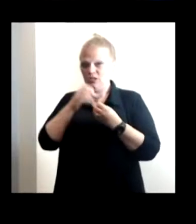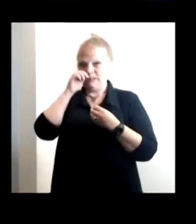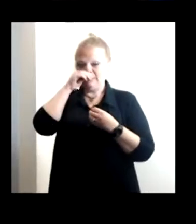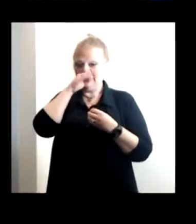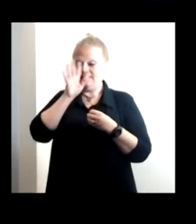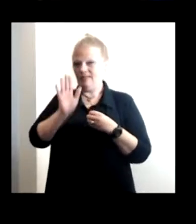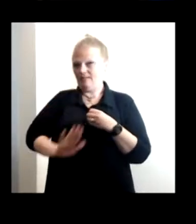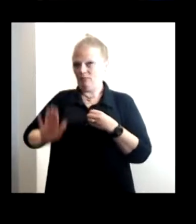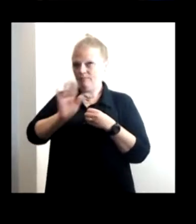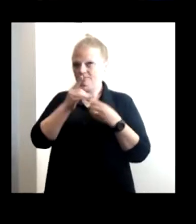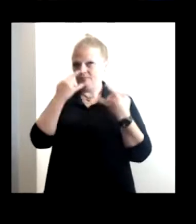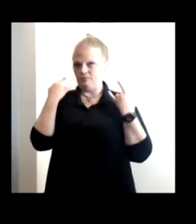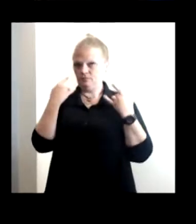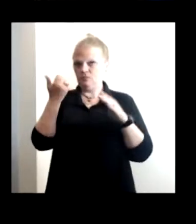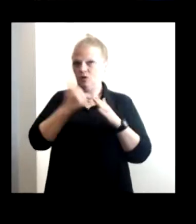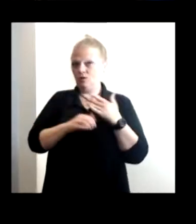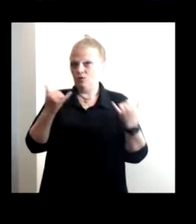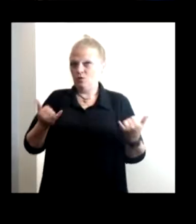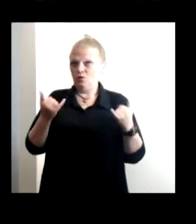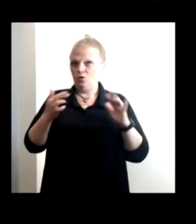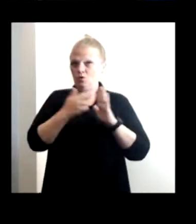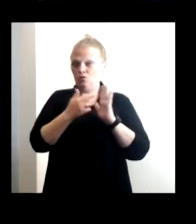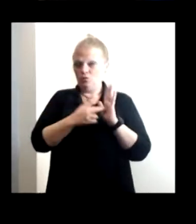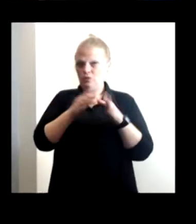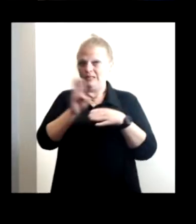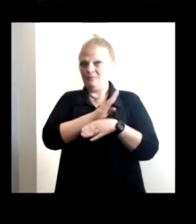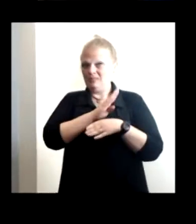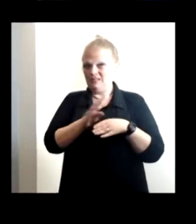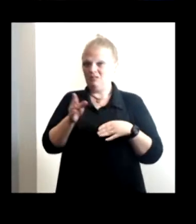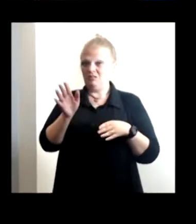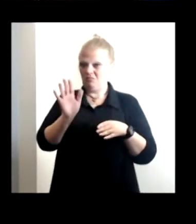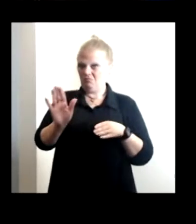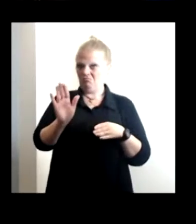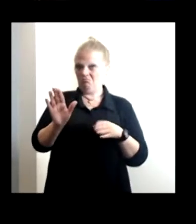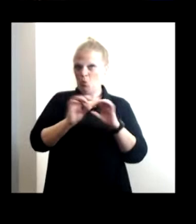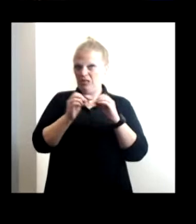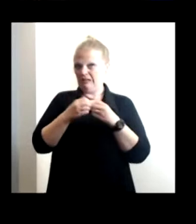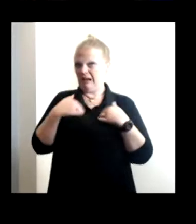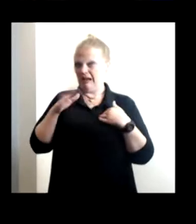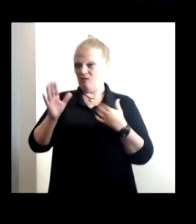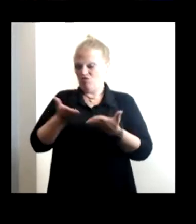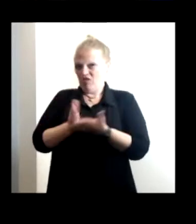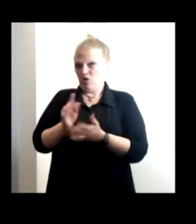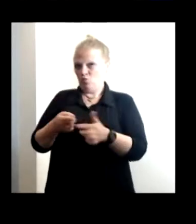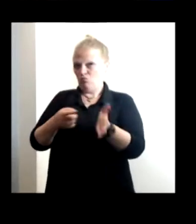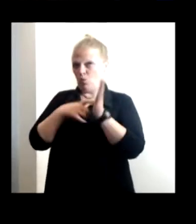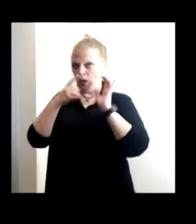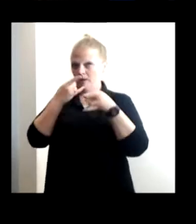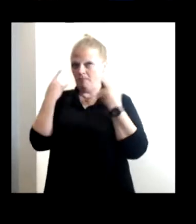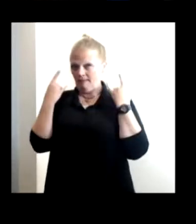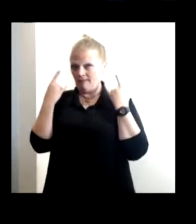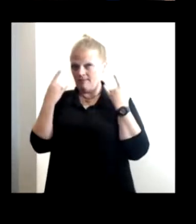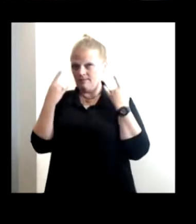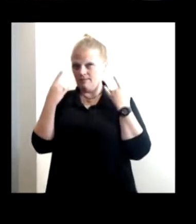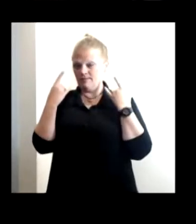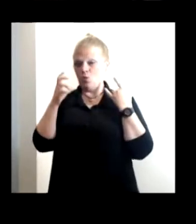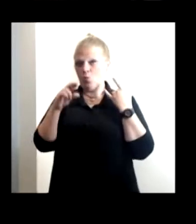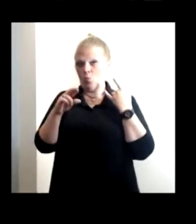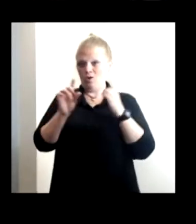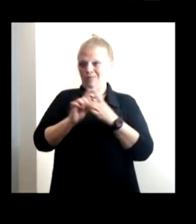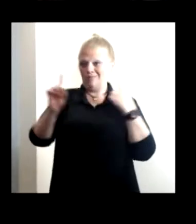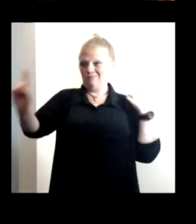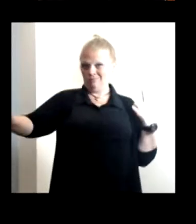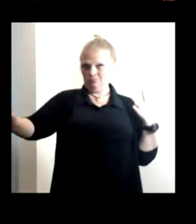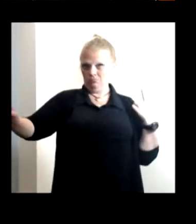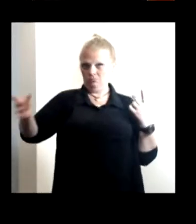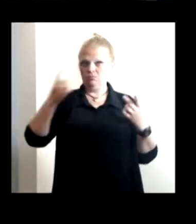masks. Under the current rules, businesses have a right, organizations have a right to require masks and/or 6 feet social